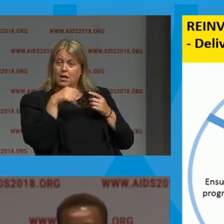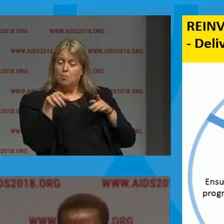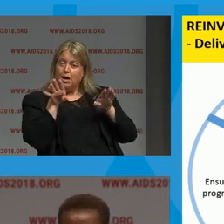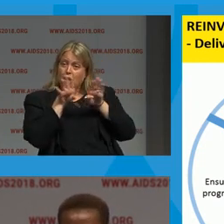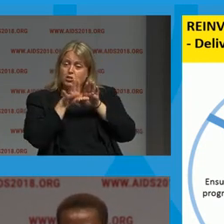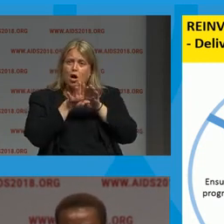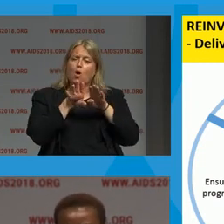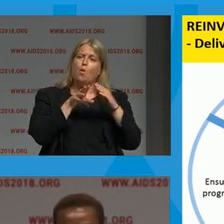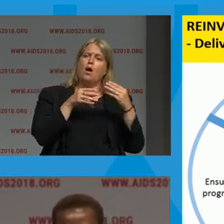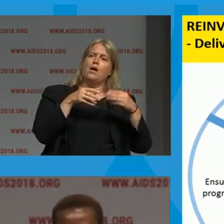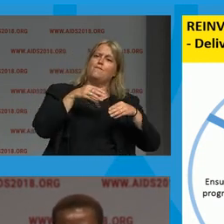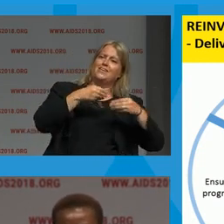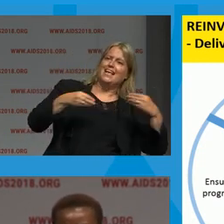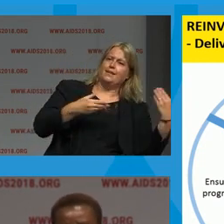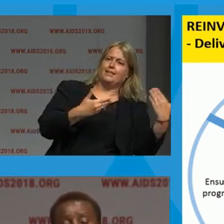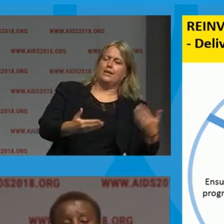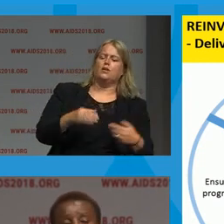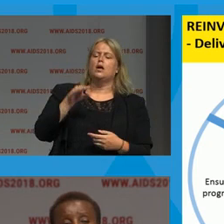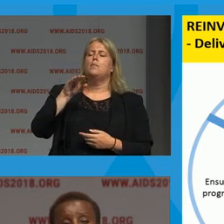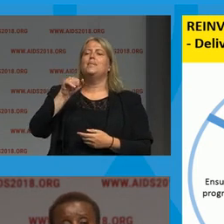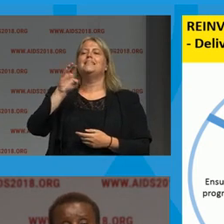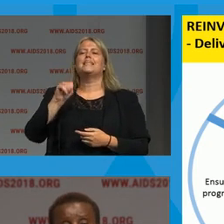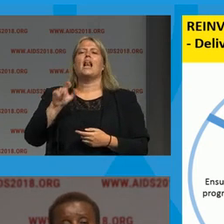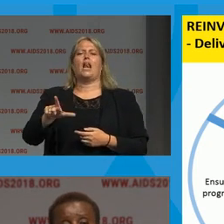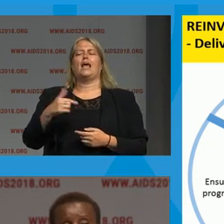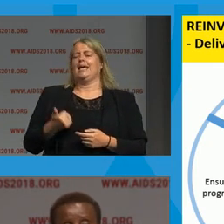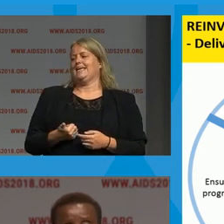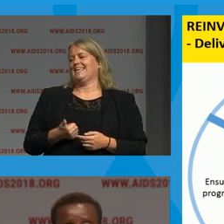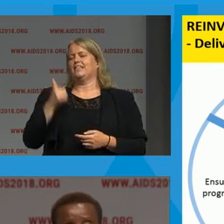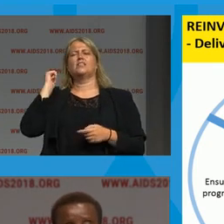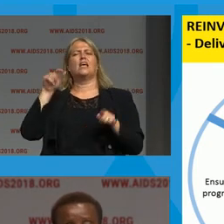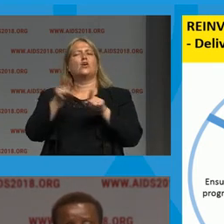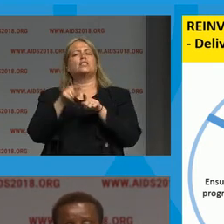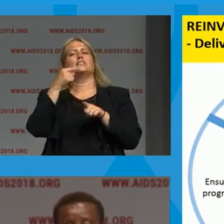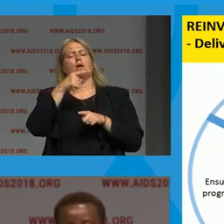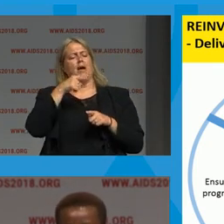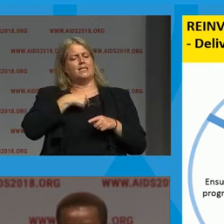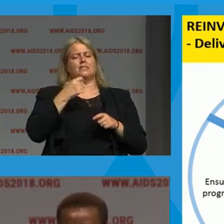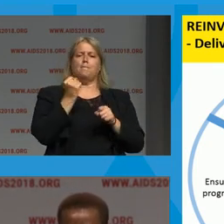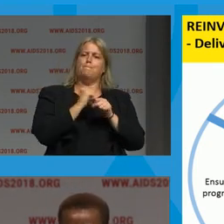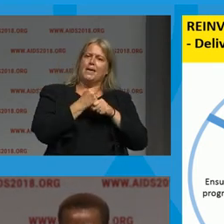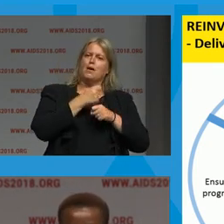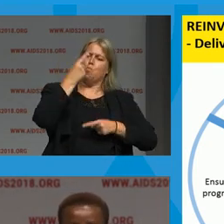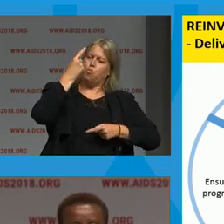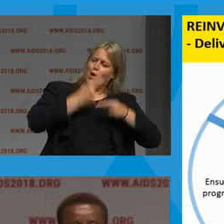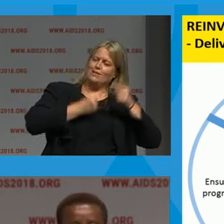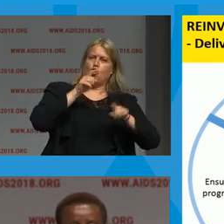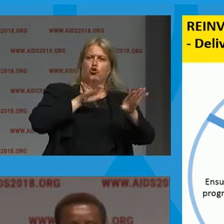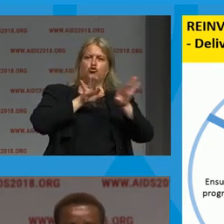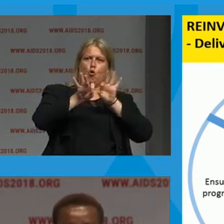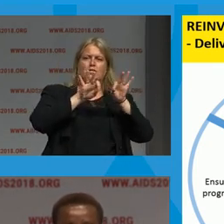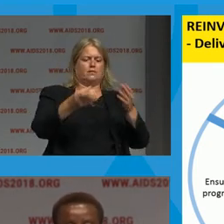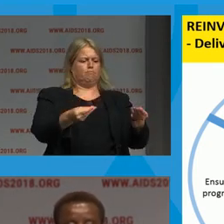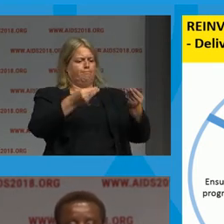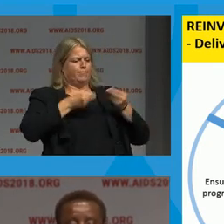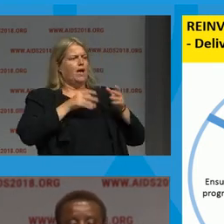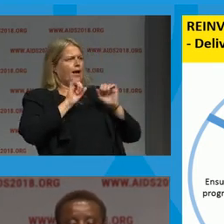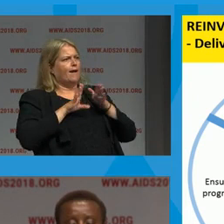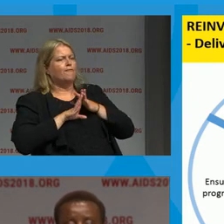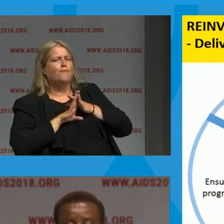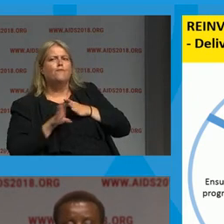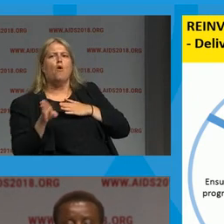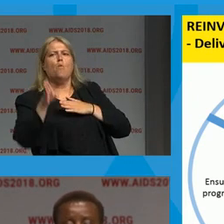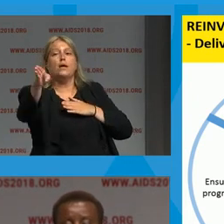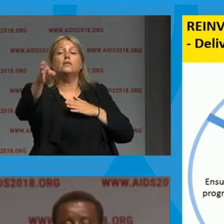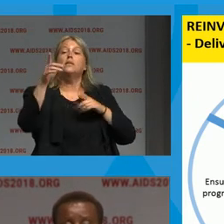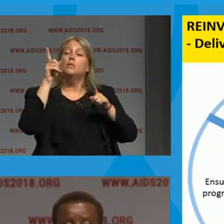as Michelle said yesterday, making political choices that allow us to move forward. And we must invest in